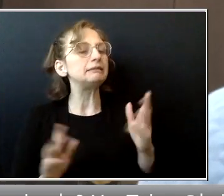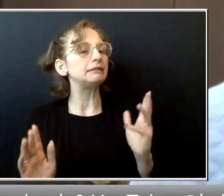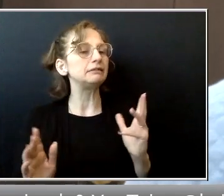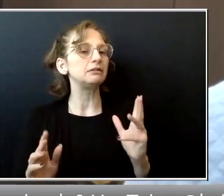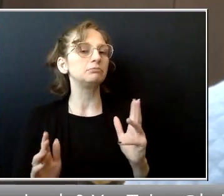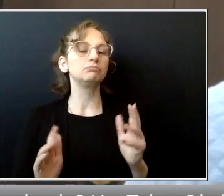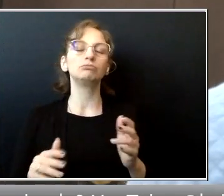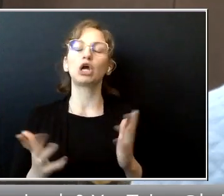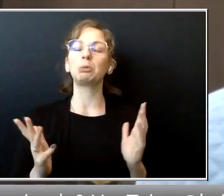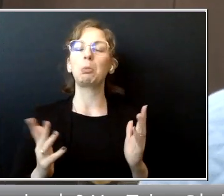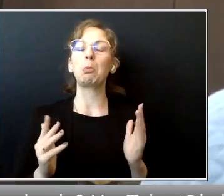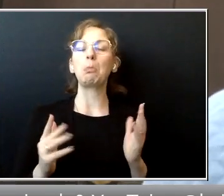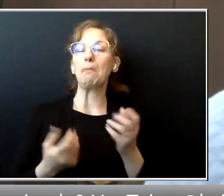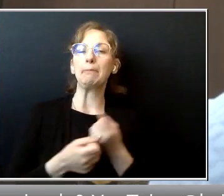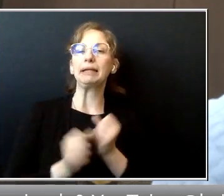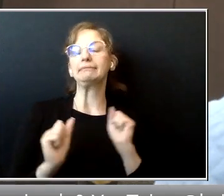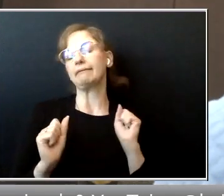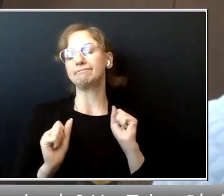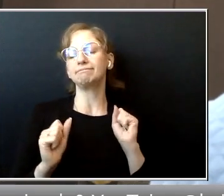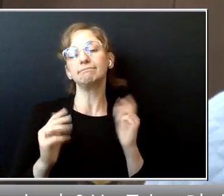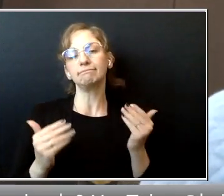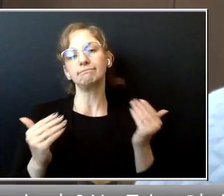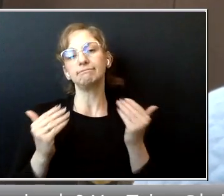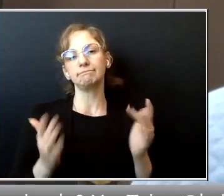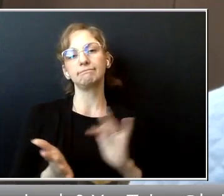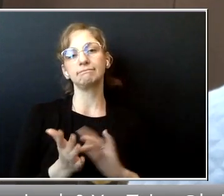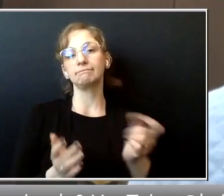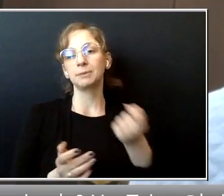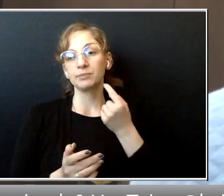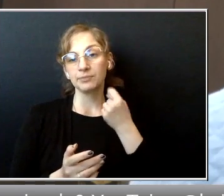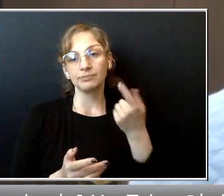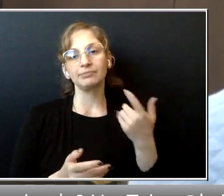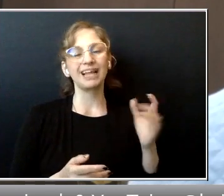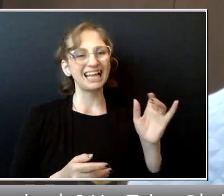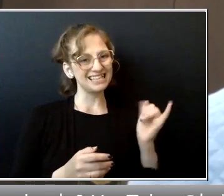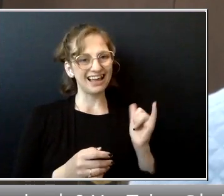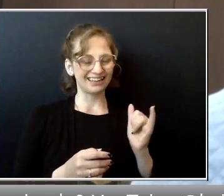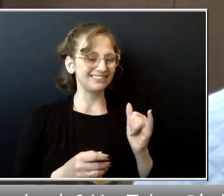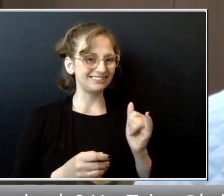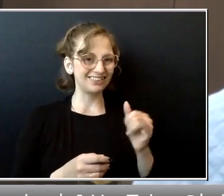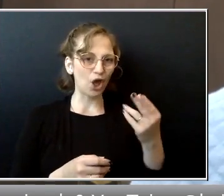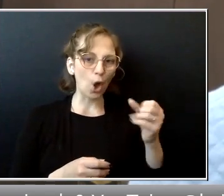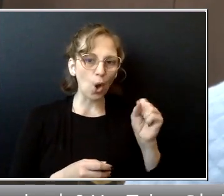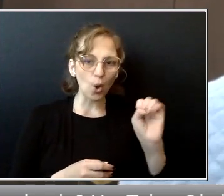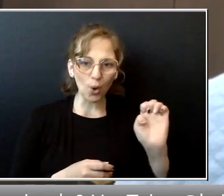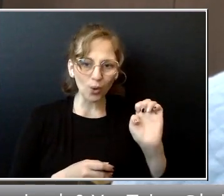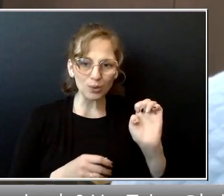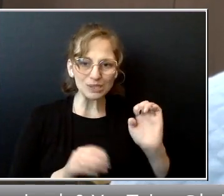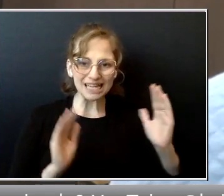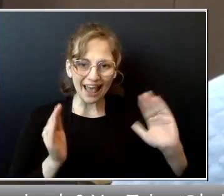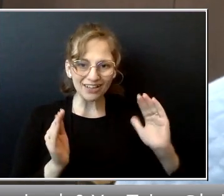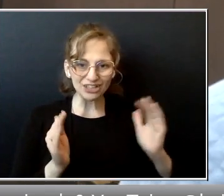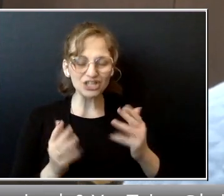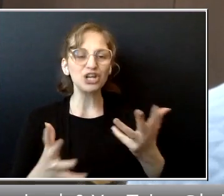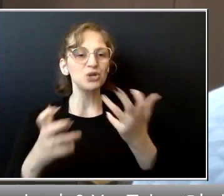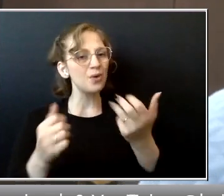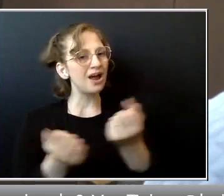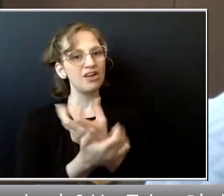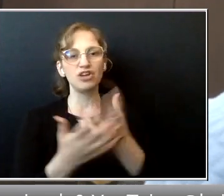Ali's, garden hose analogy, you want to keep everything flowing through there, and the best way to do that is to have